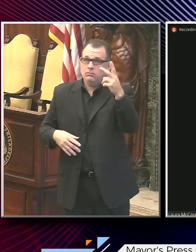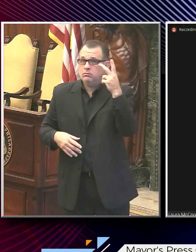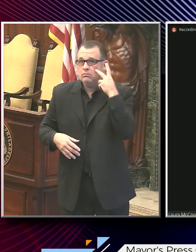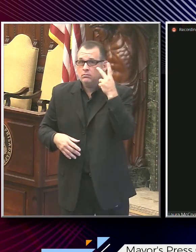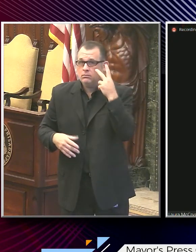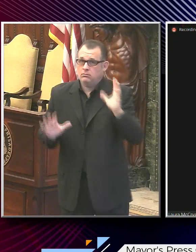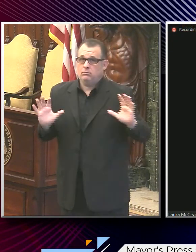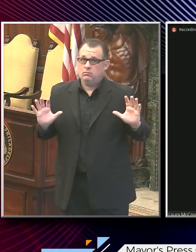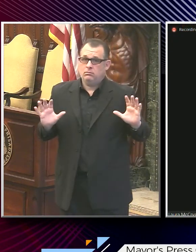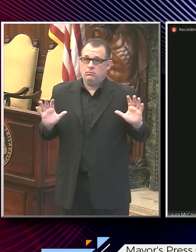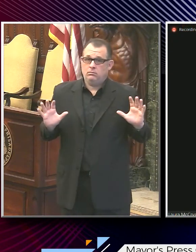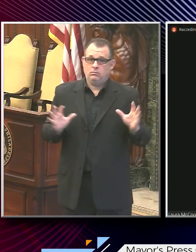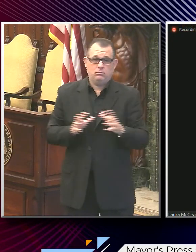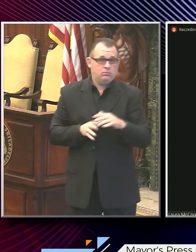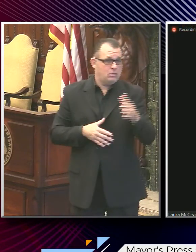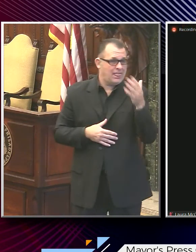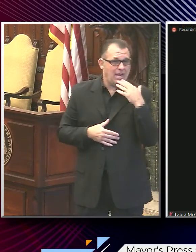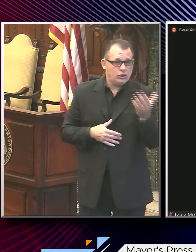thanks.